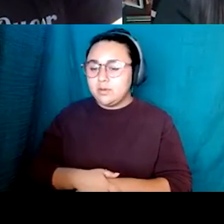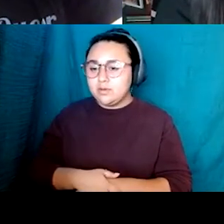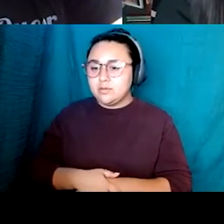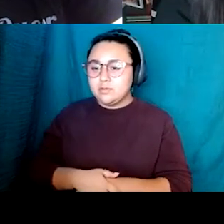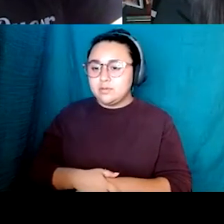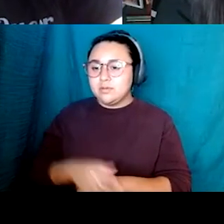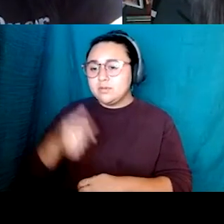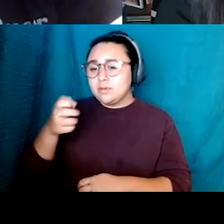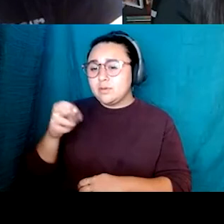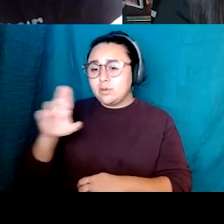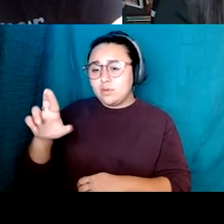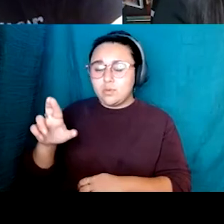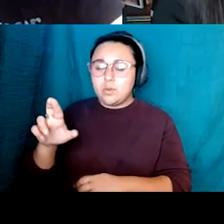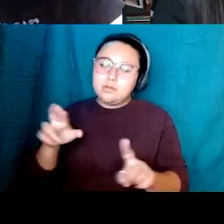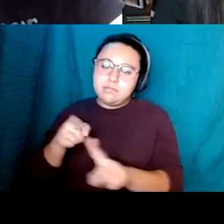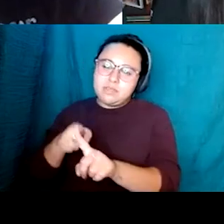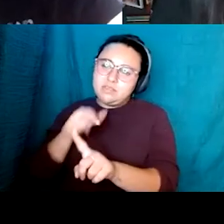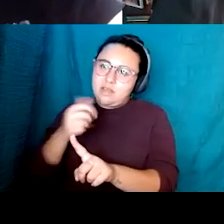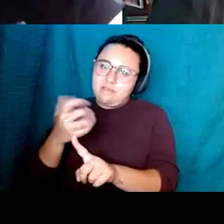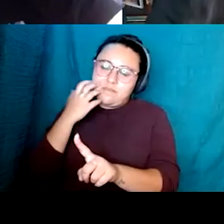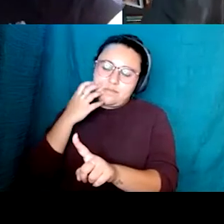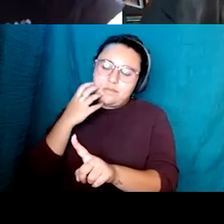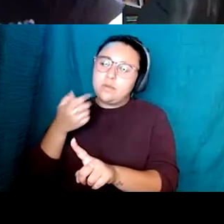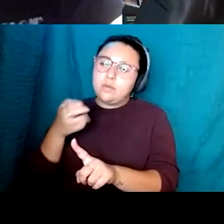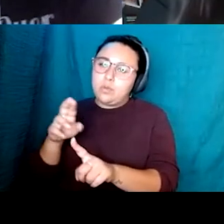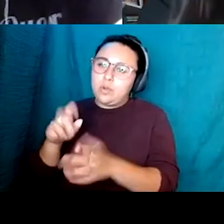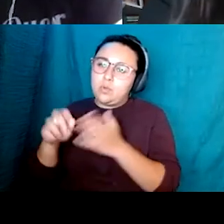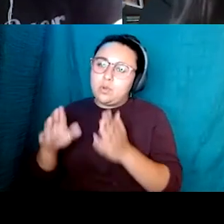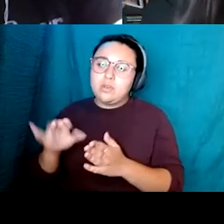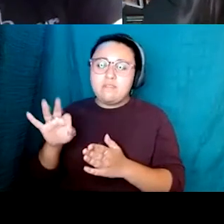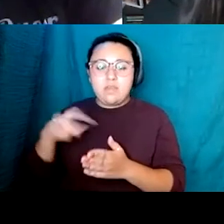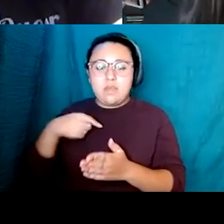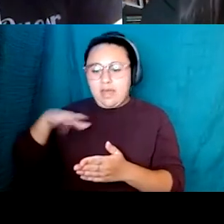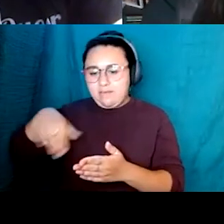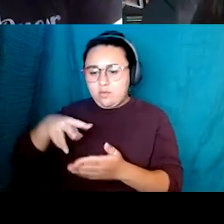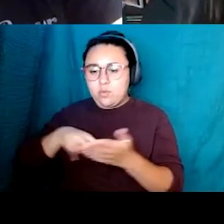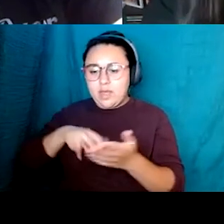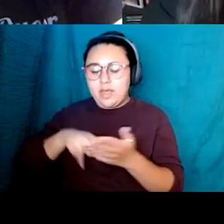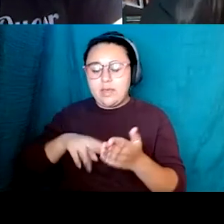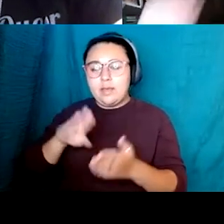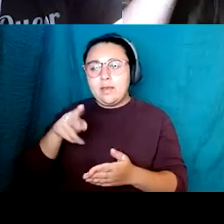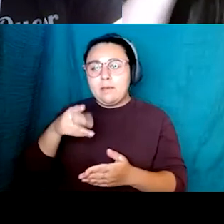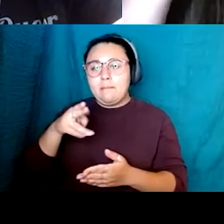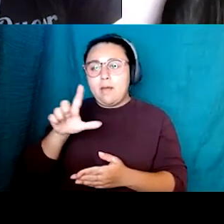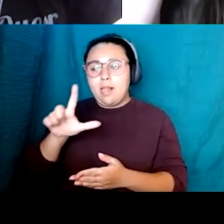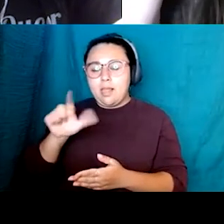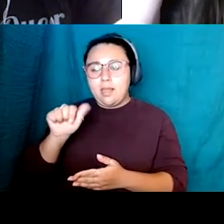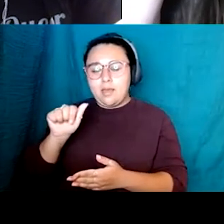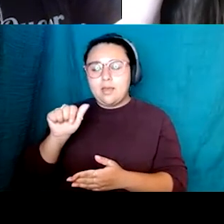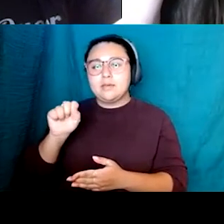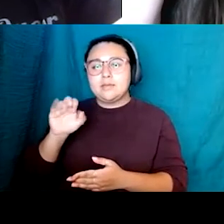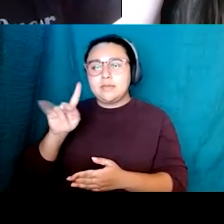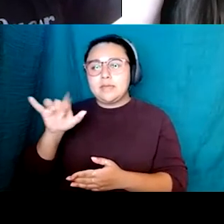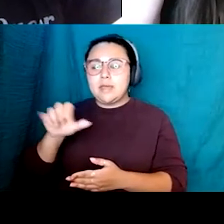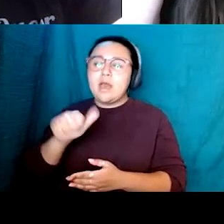Just queer writers. He's not fat, but queer writers. If you all haven't read Paula Sickey, read Paula Sickey. Marcos